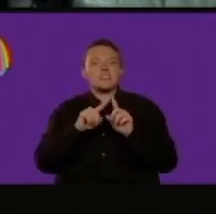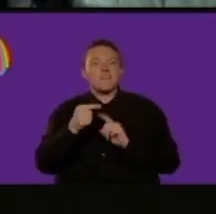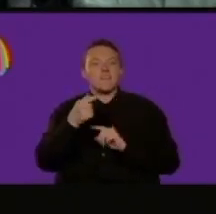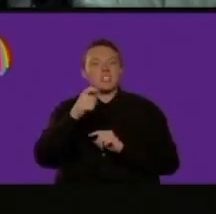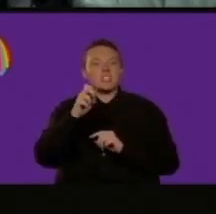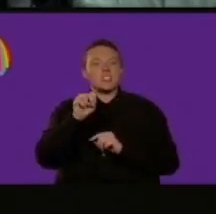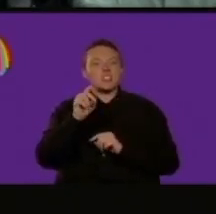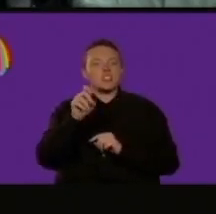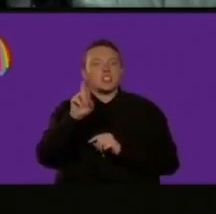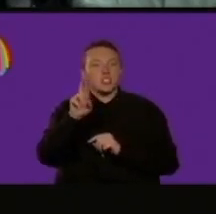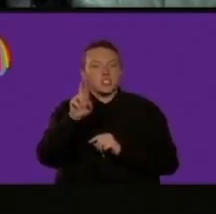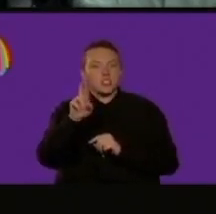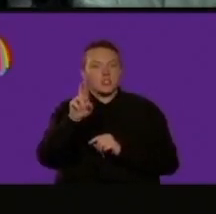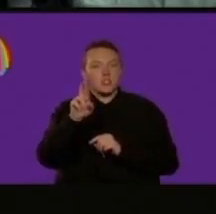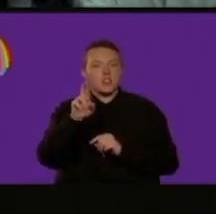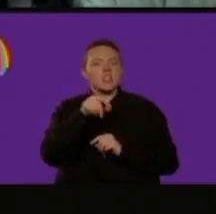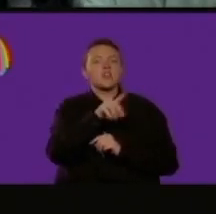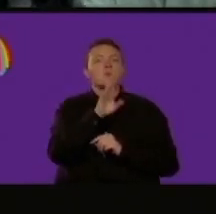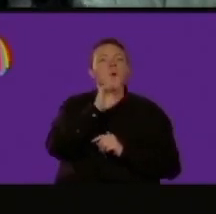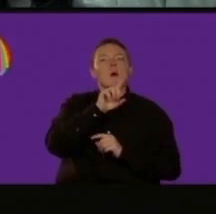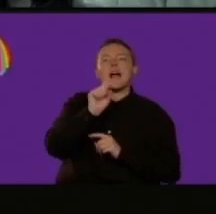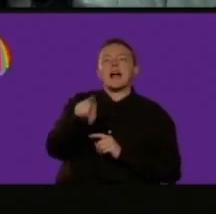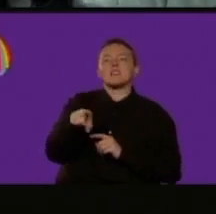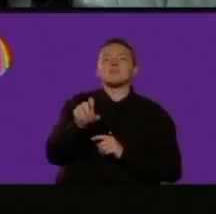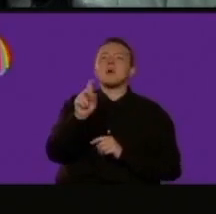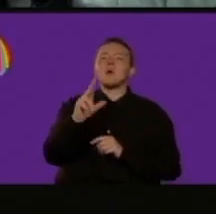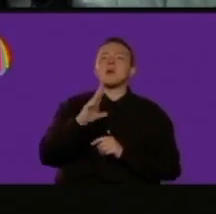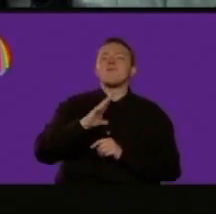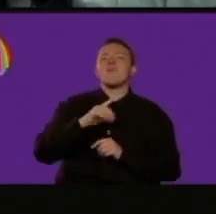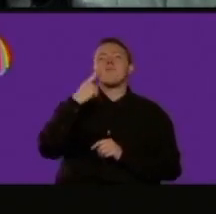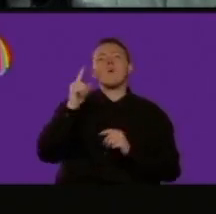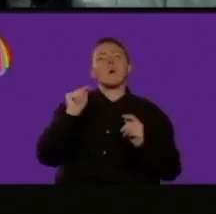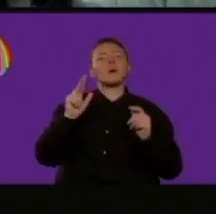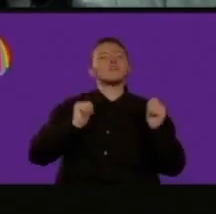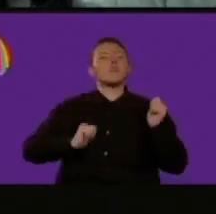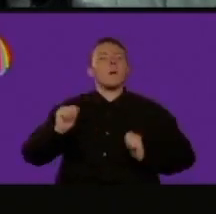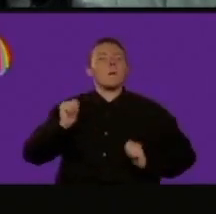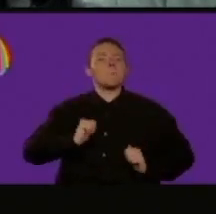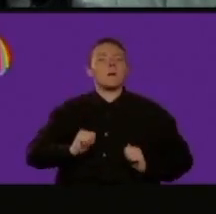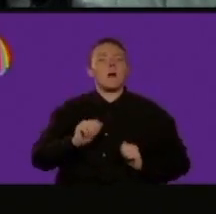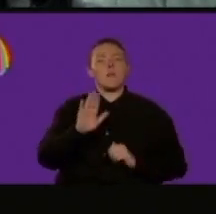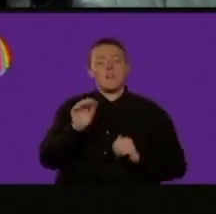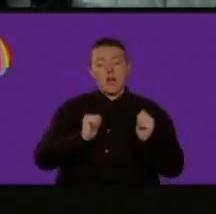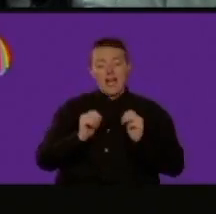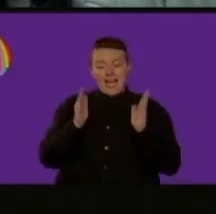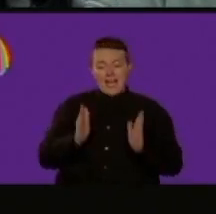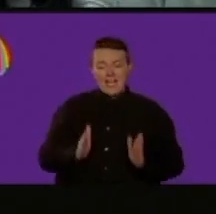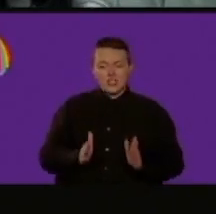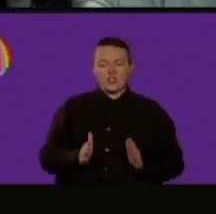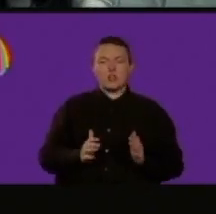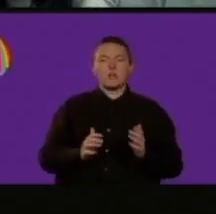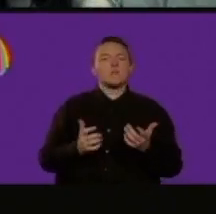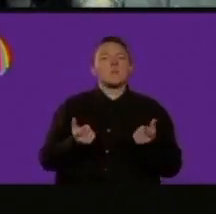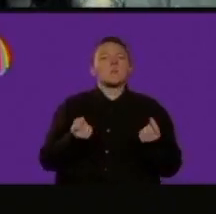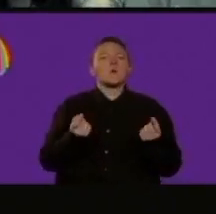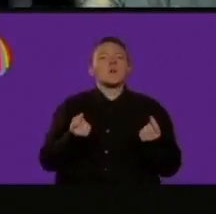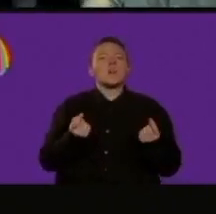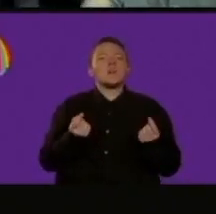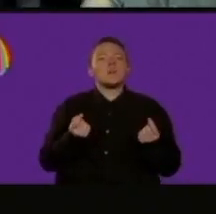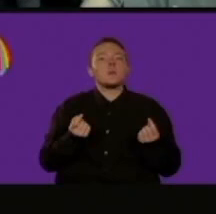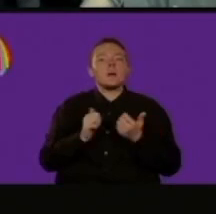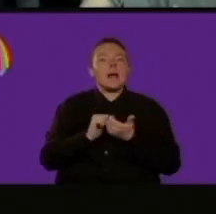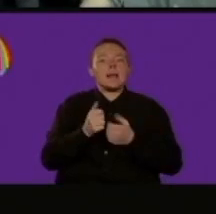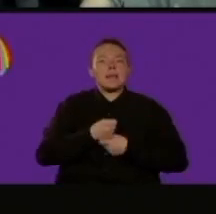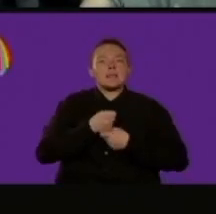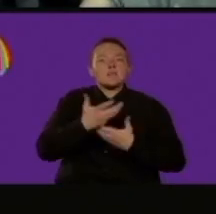how we can use Scratch to dare these messages, dominating messages in our society.